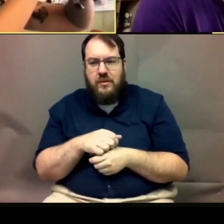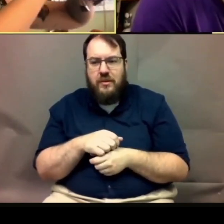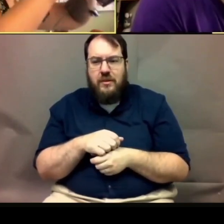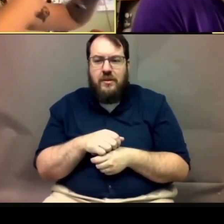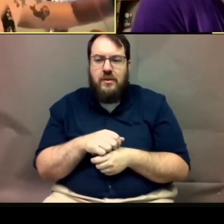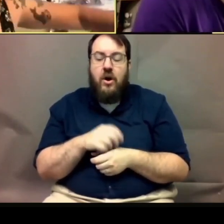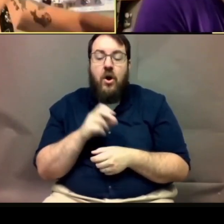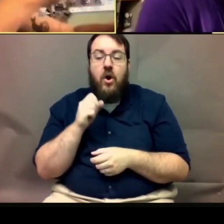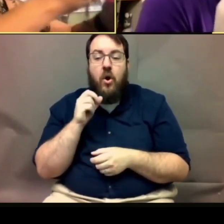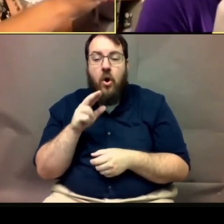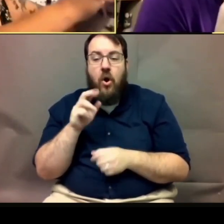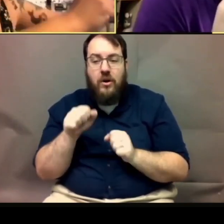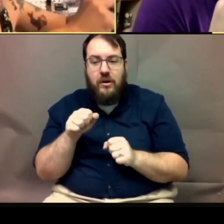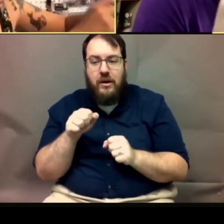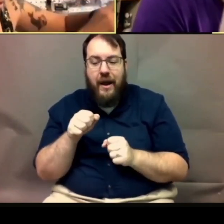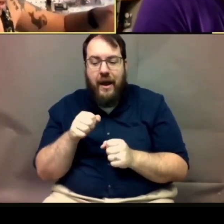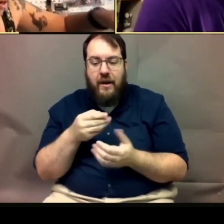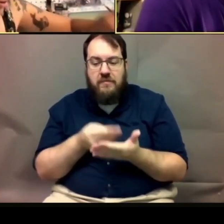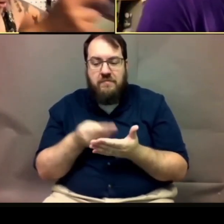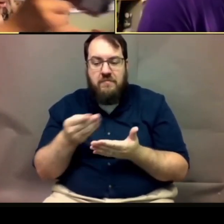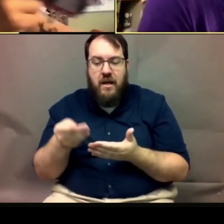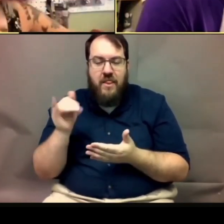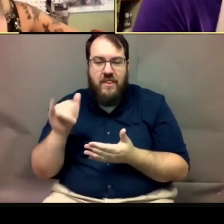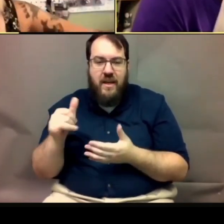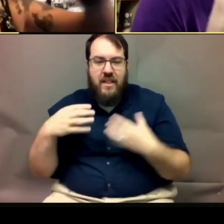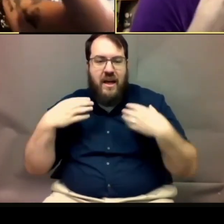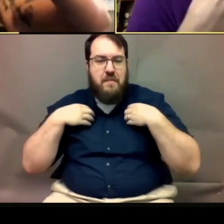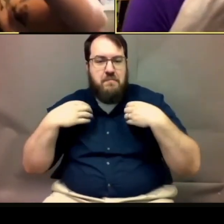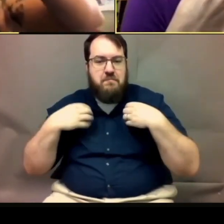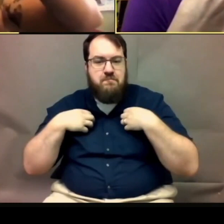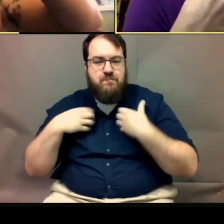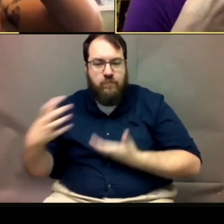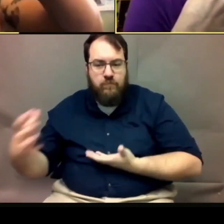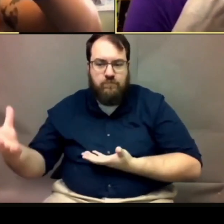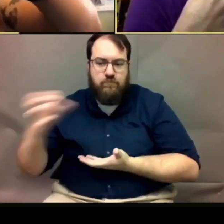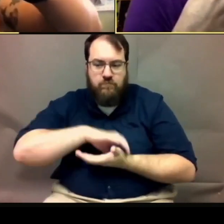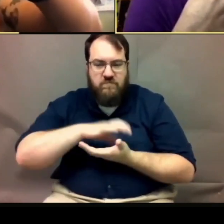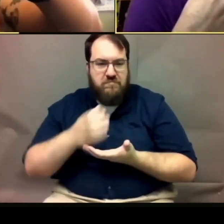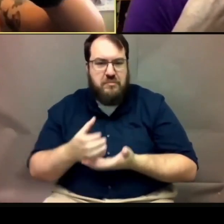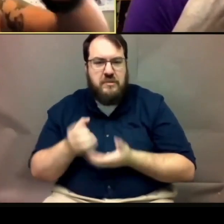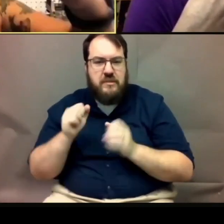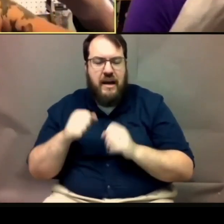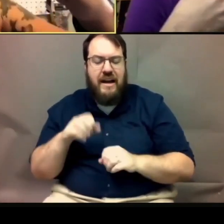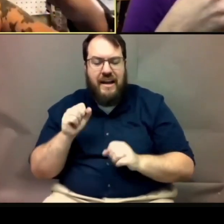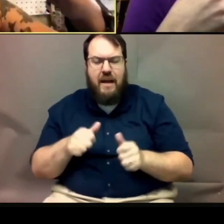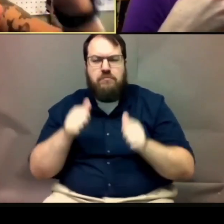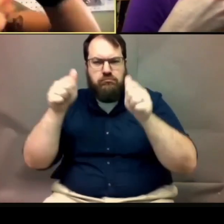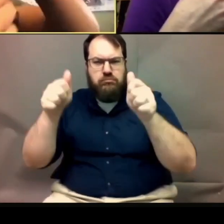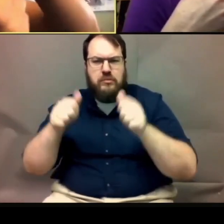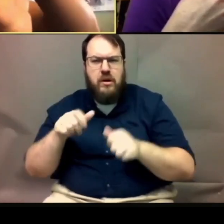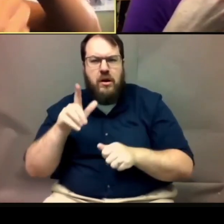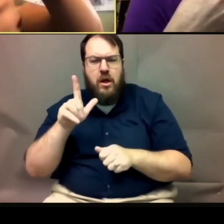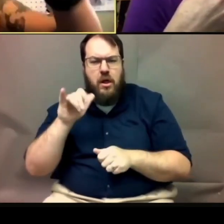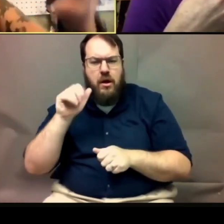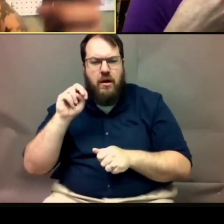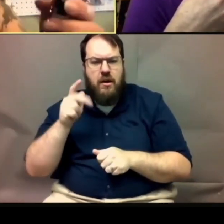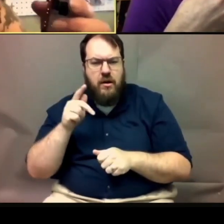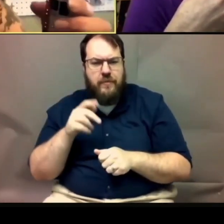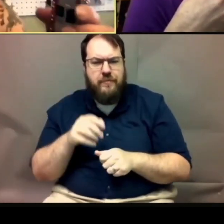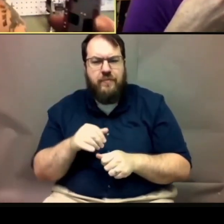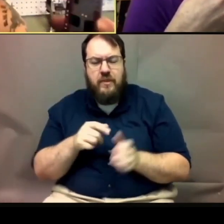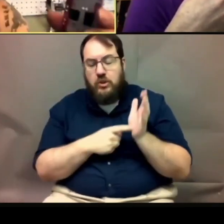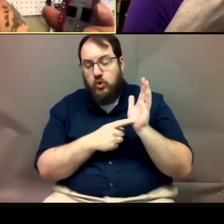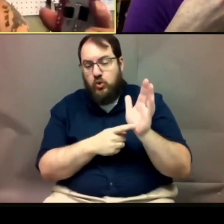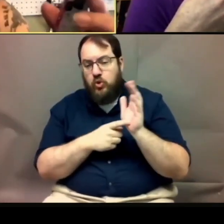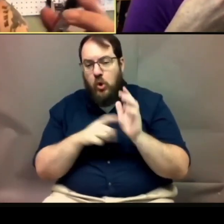or you can buy that backpack bundle that and you can buy the backpack bundle. I'll put a link. There's the mouse, and you